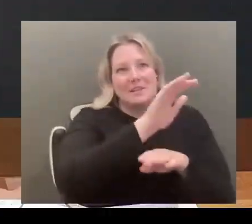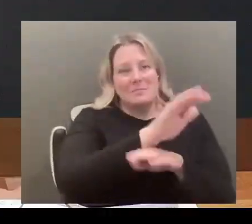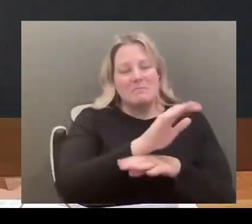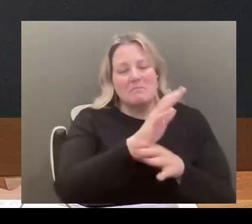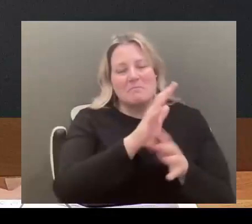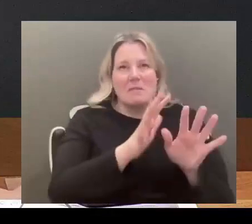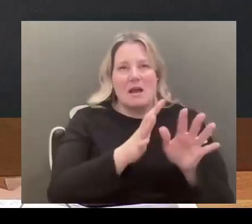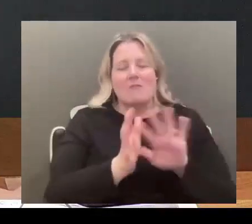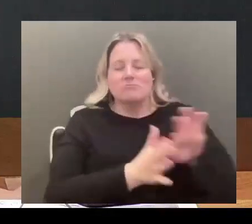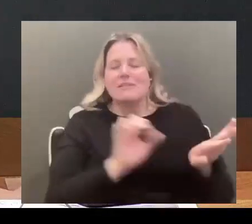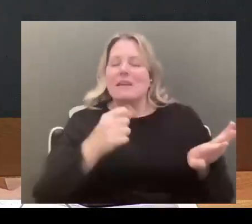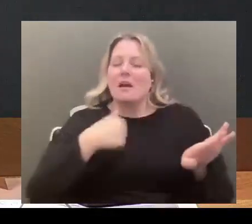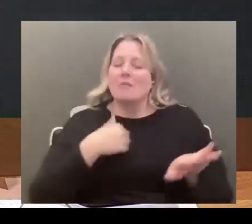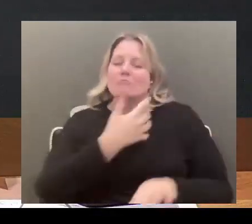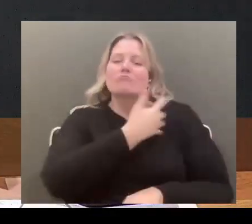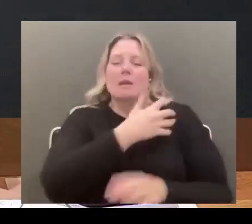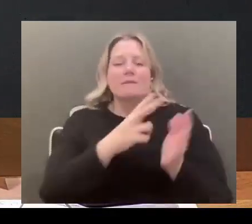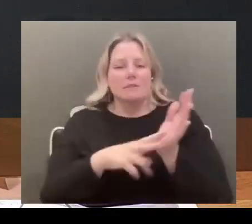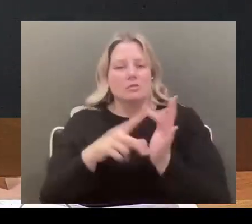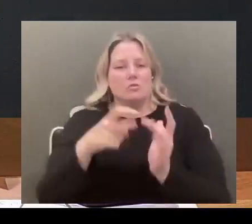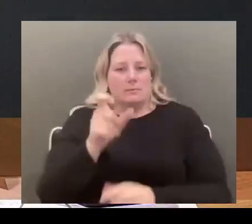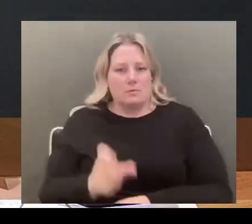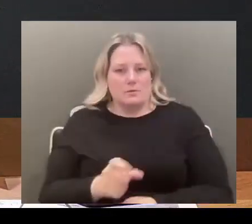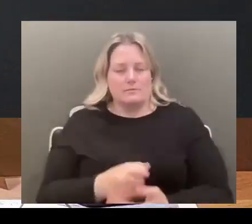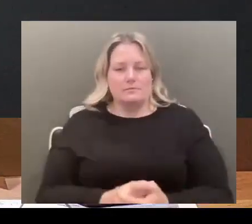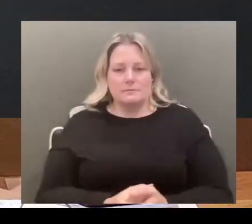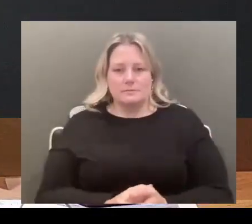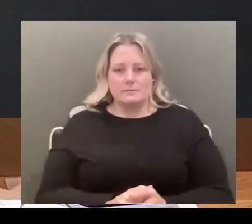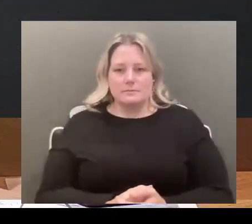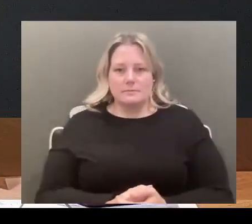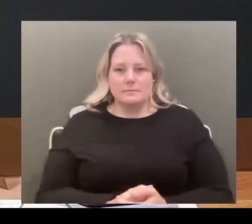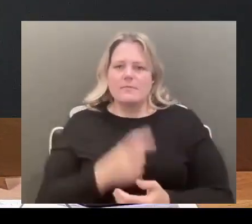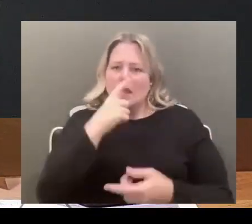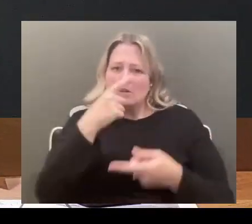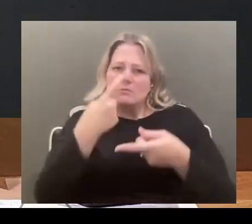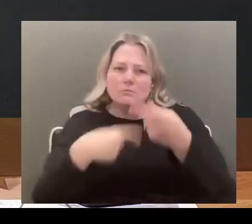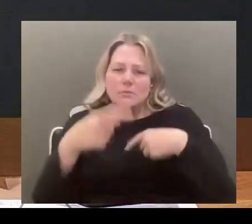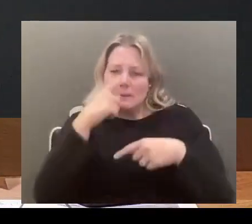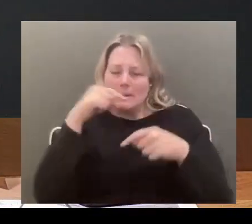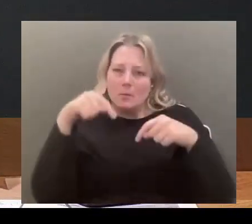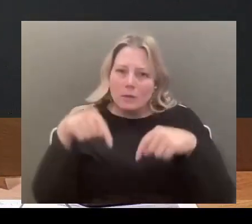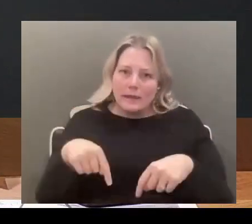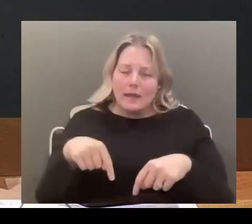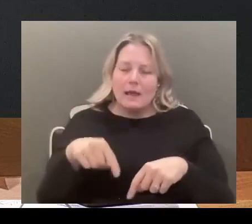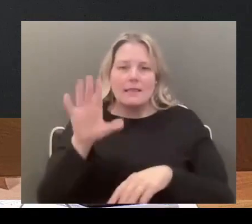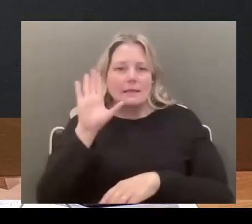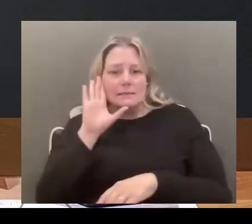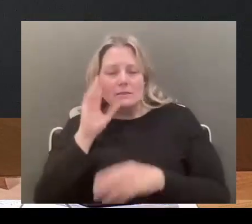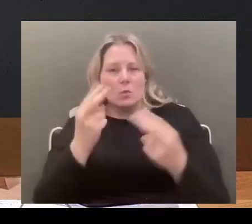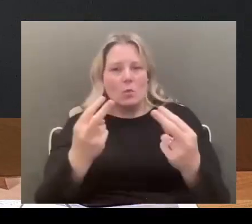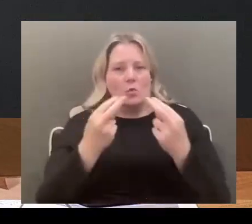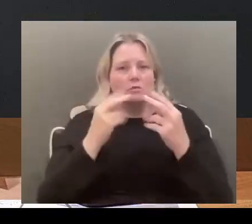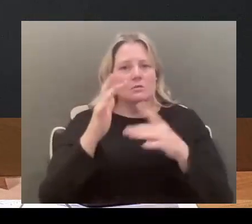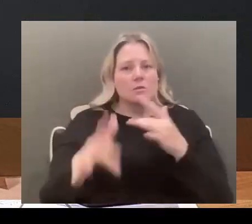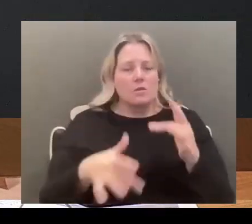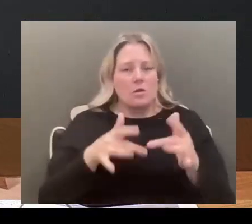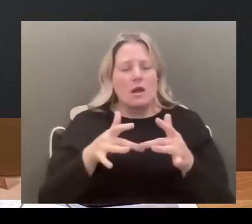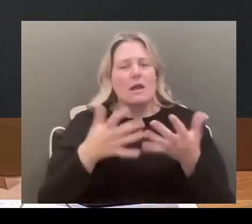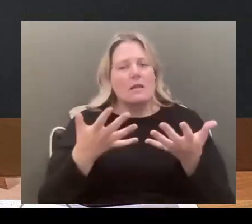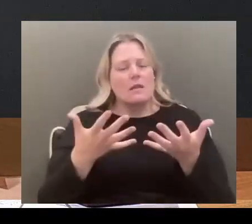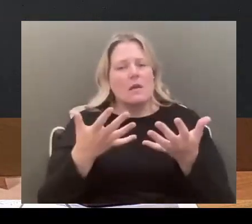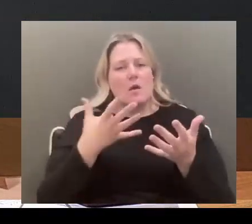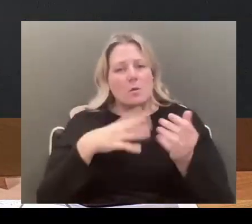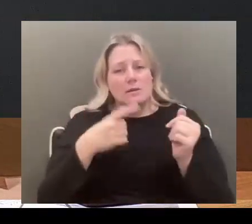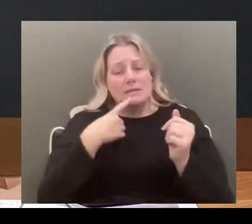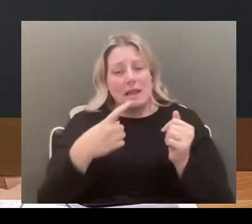Victorian. And can you articulate to people here listening in or in the room here, how important is Aboriginal cultural